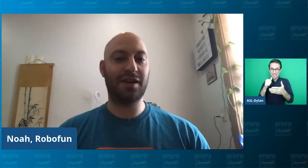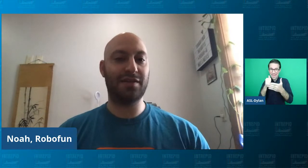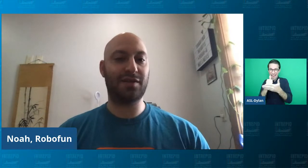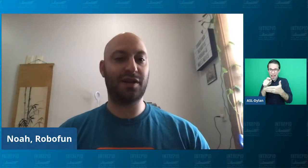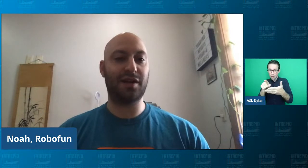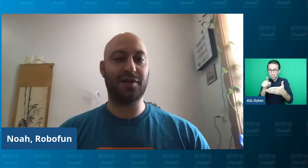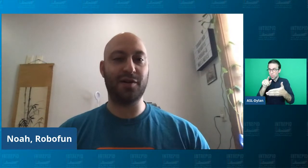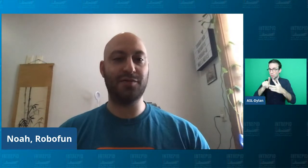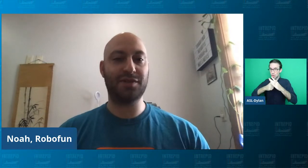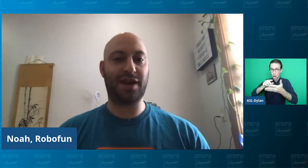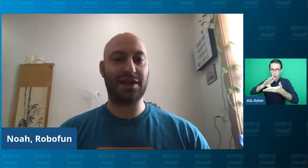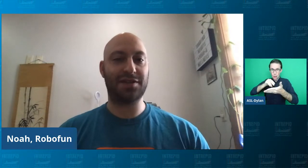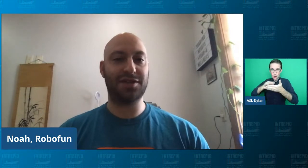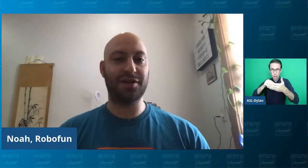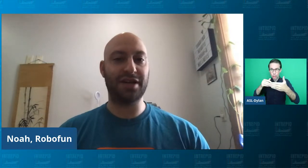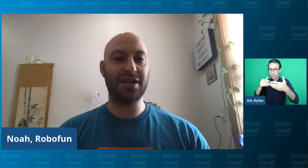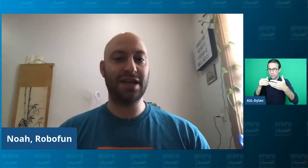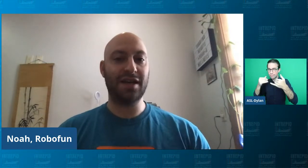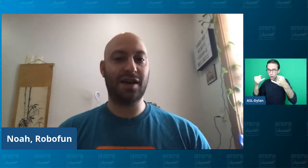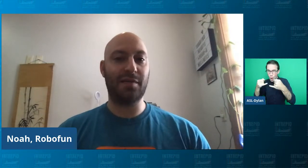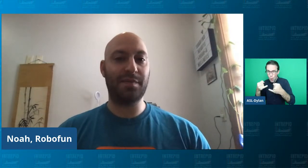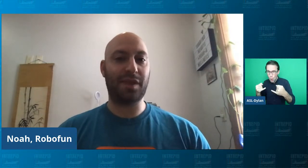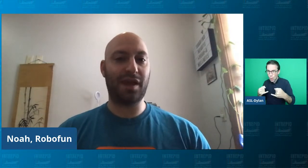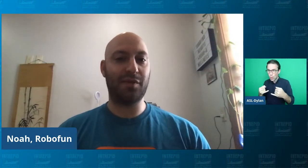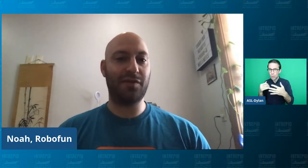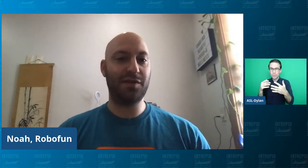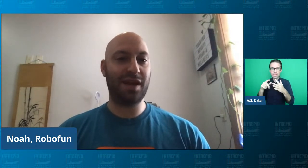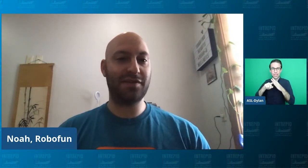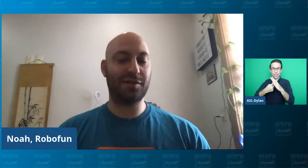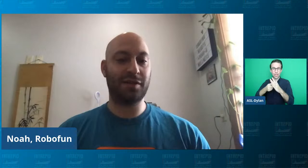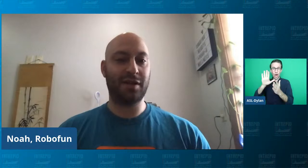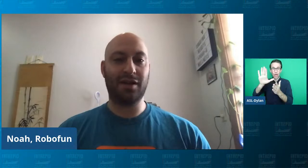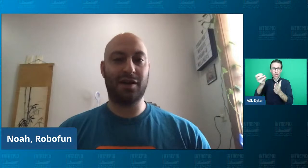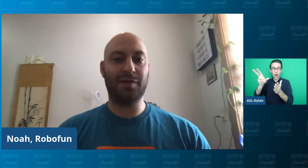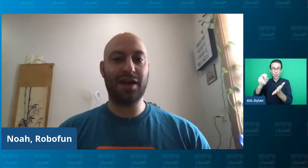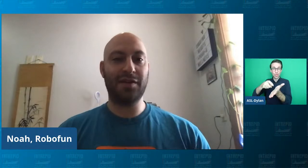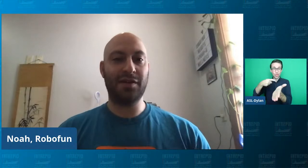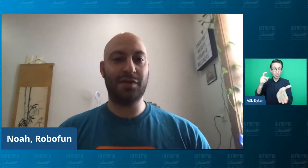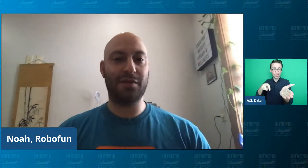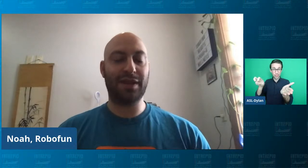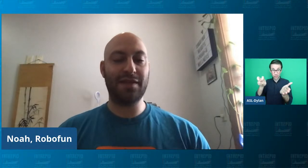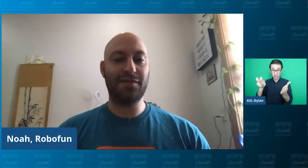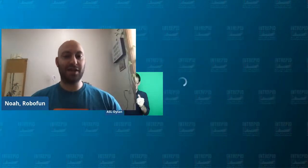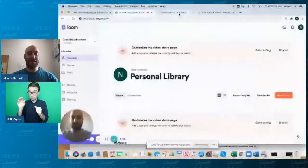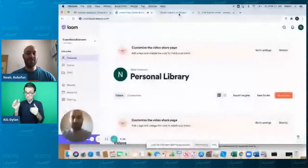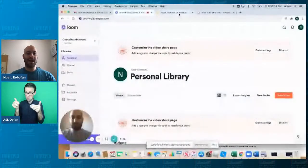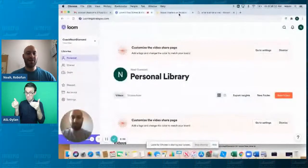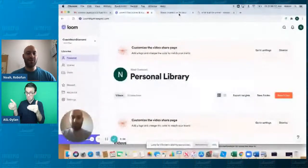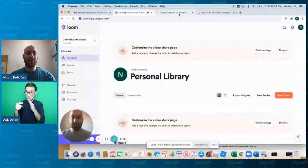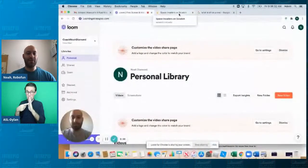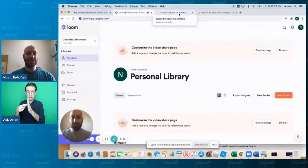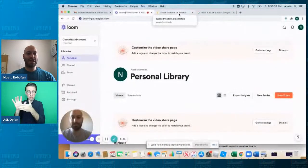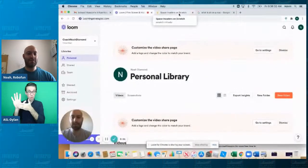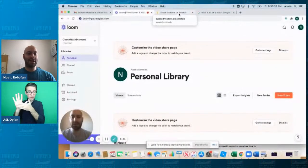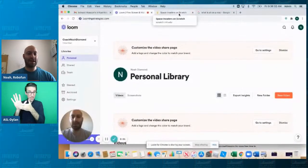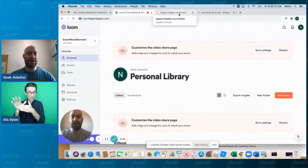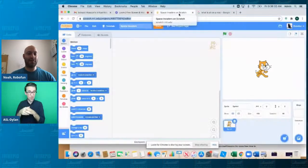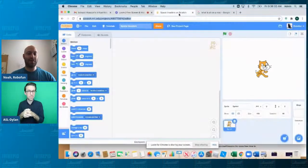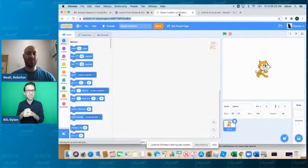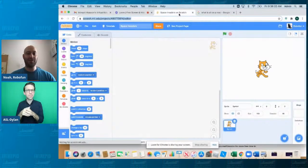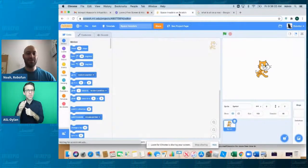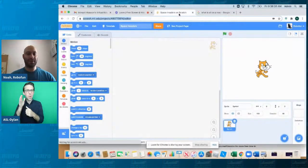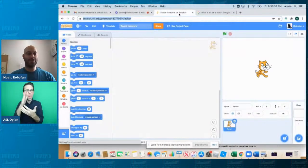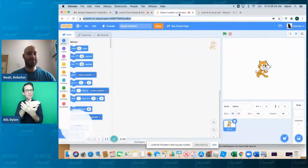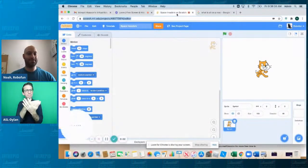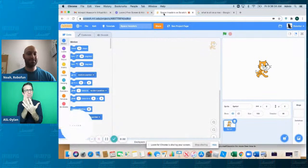in coding and starting on your own Scratch journey. And whenever you guys are ready, we can play the video, and then we'll probably stop like halfway.